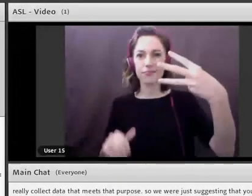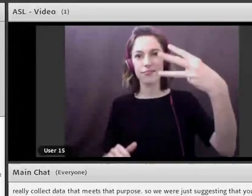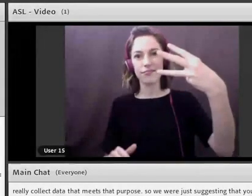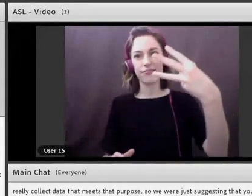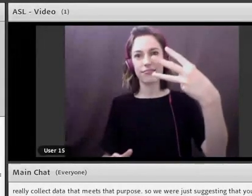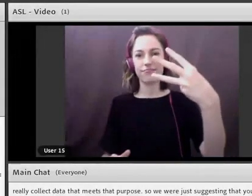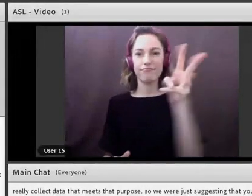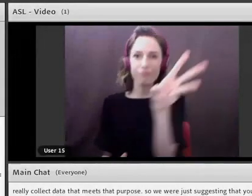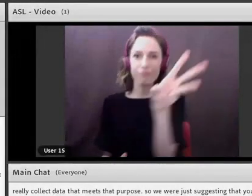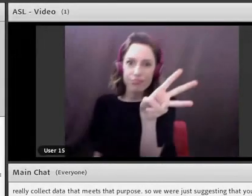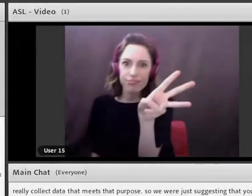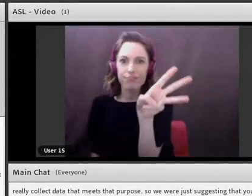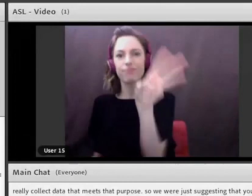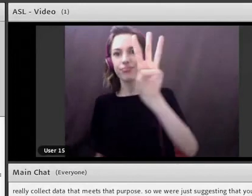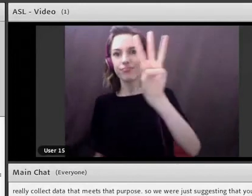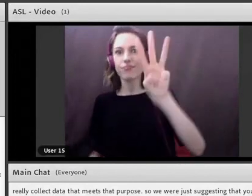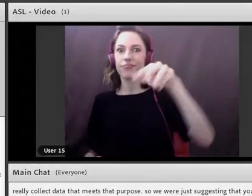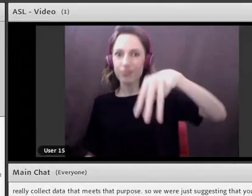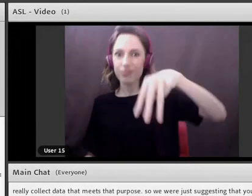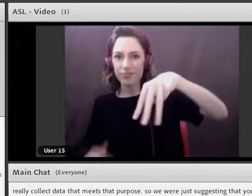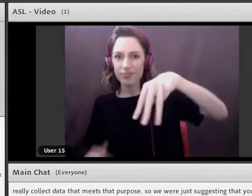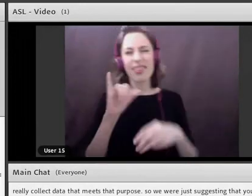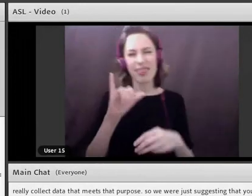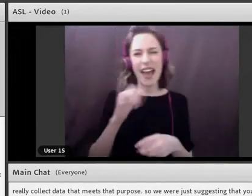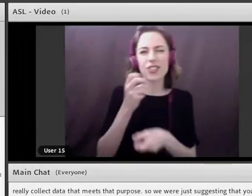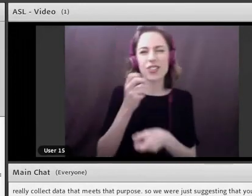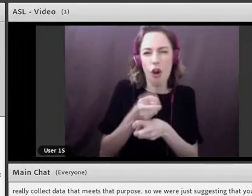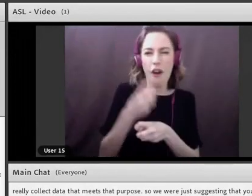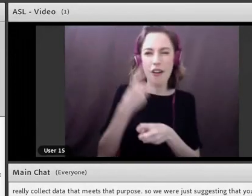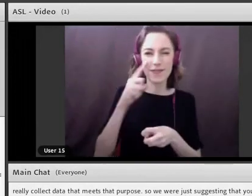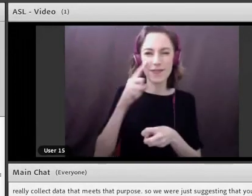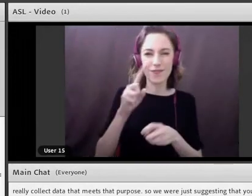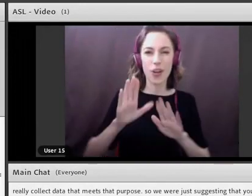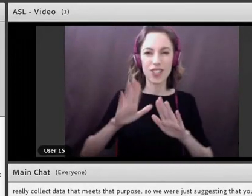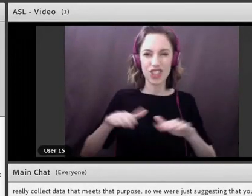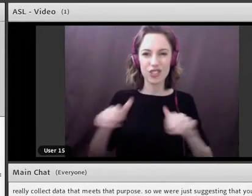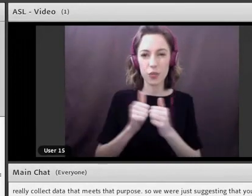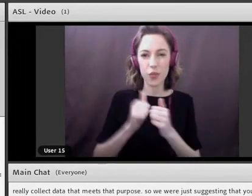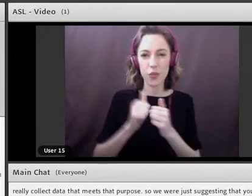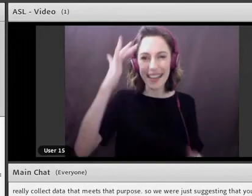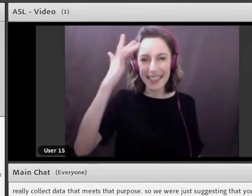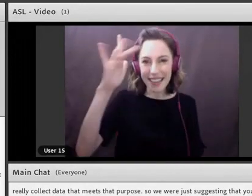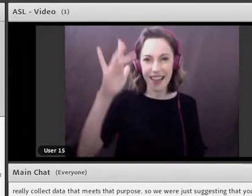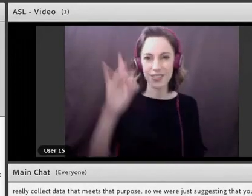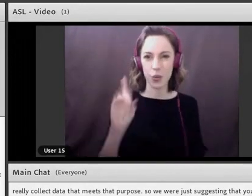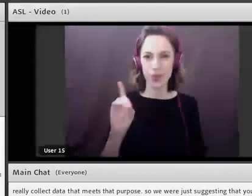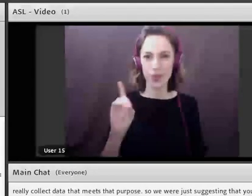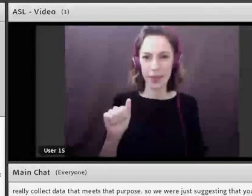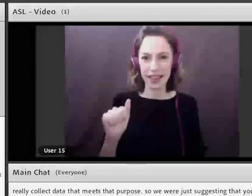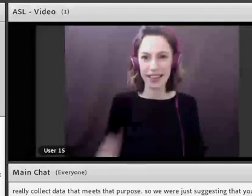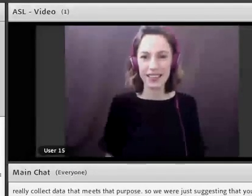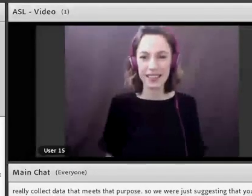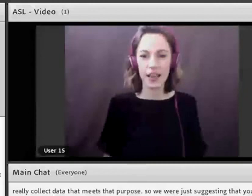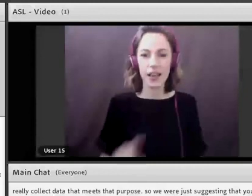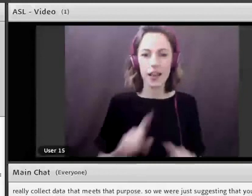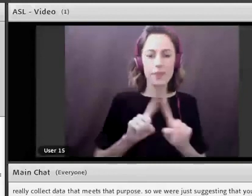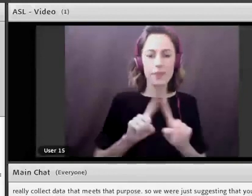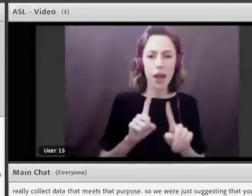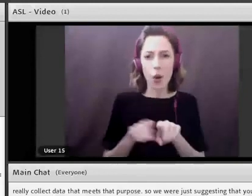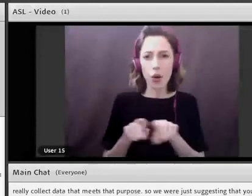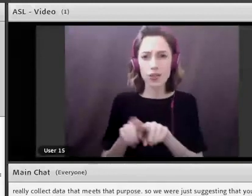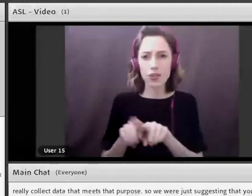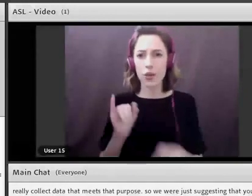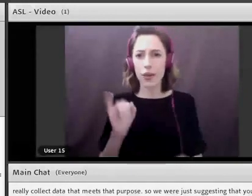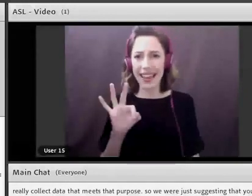letters is a challenge if you are not have an intellectual, but also if you're age 5 or 6 and you may have not learned those letters.